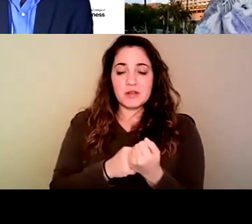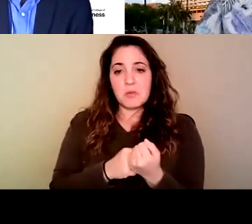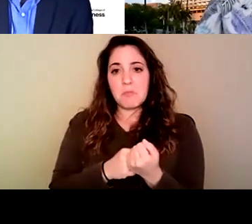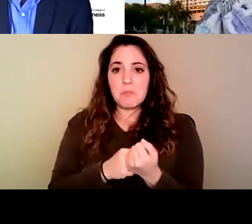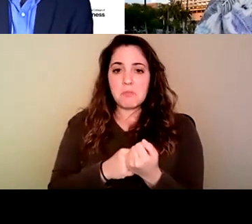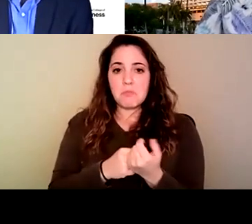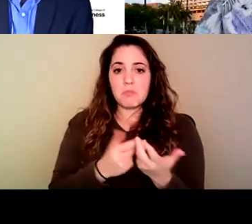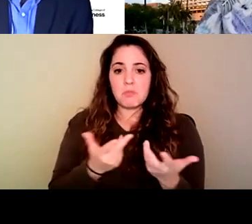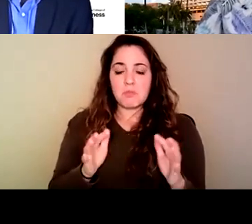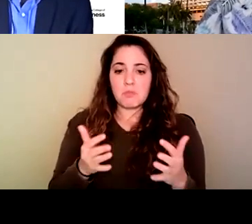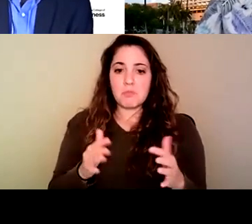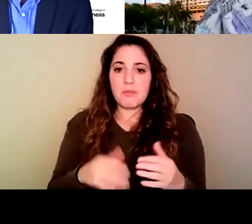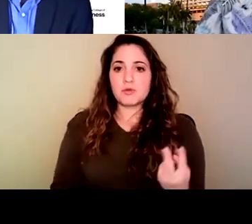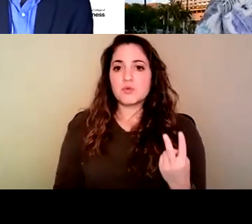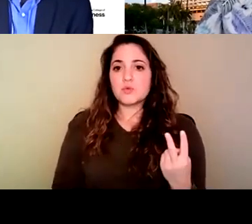of 2.